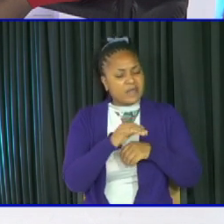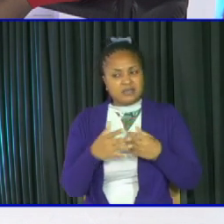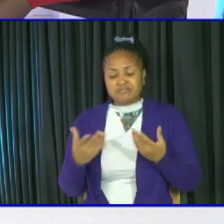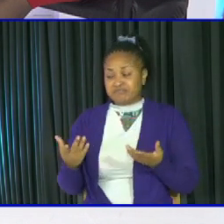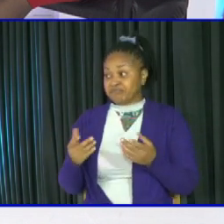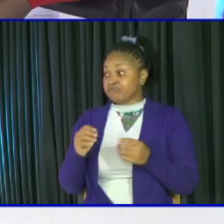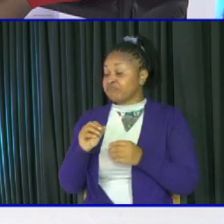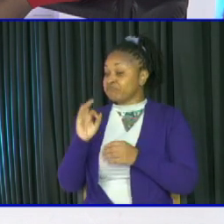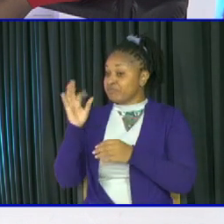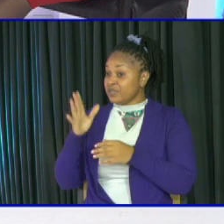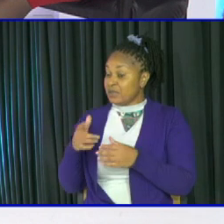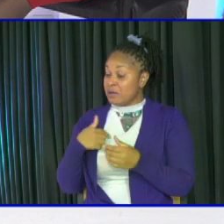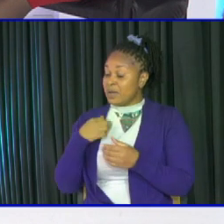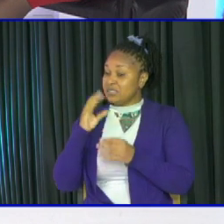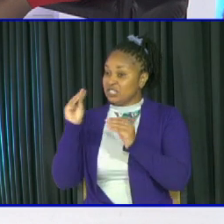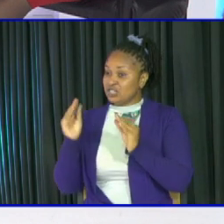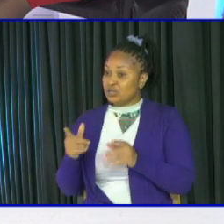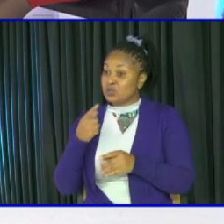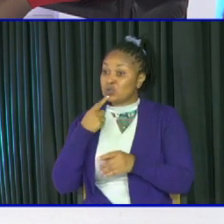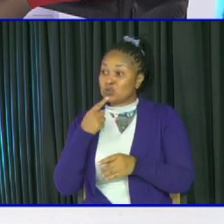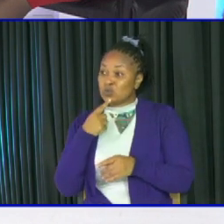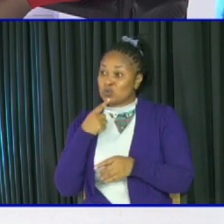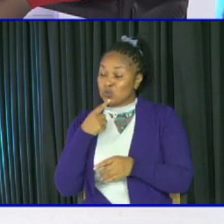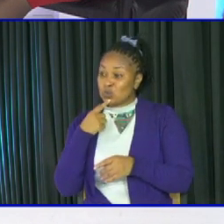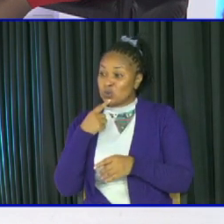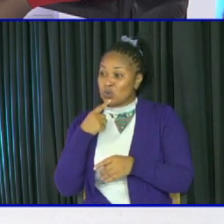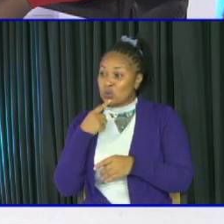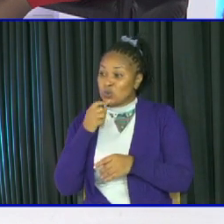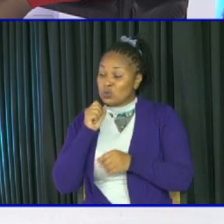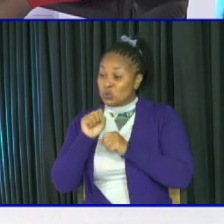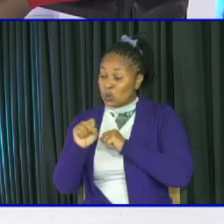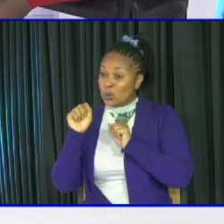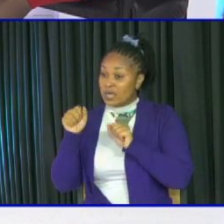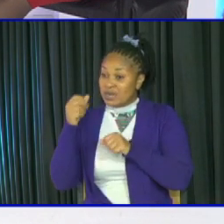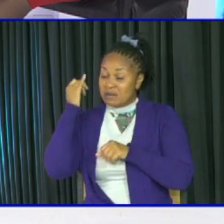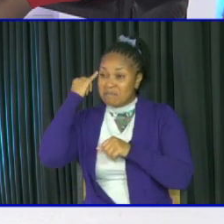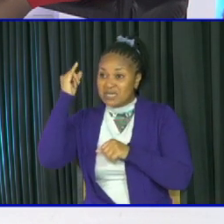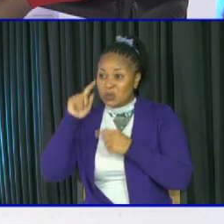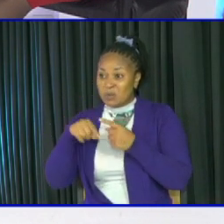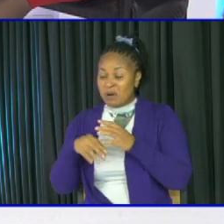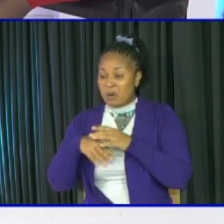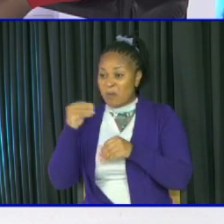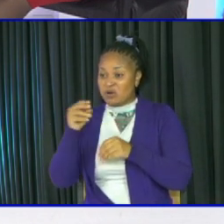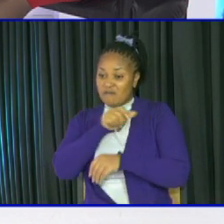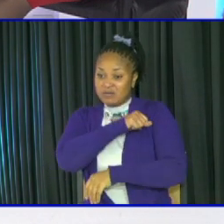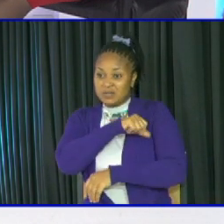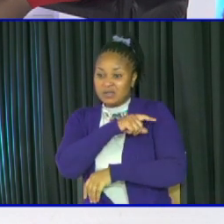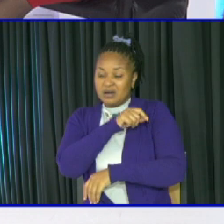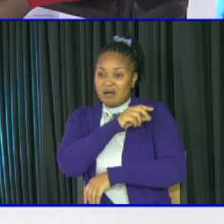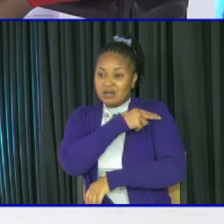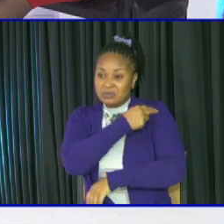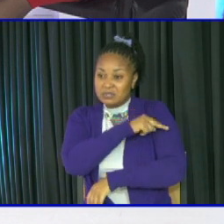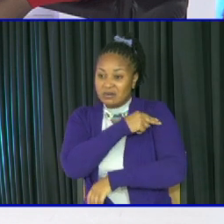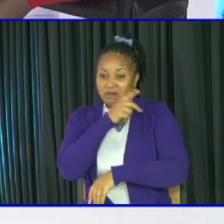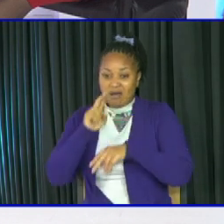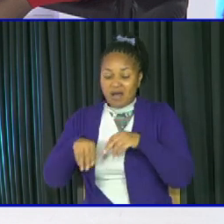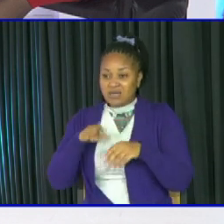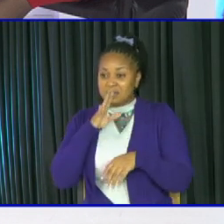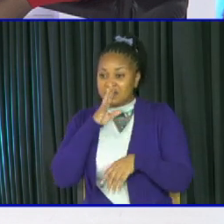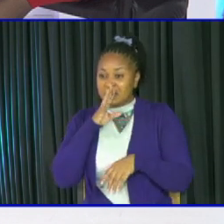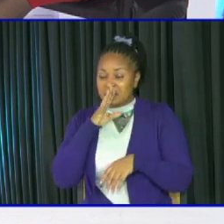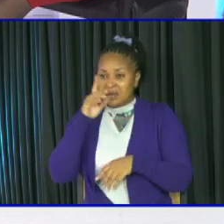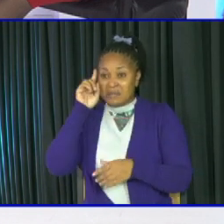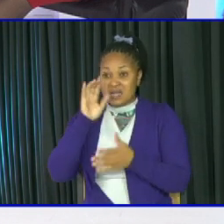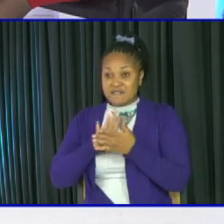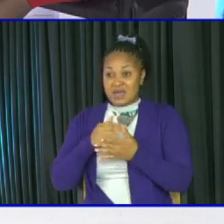teacher. And so you can imagine when I came out and realized that I could not speak. And, you know, would you believe me that I had a